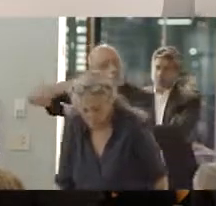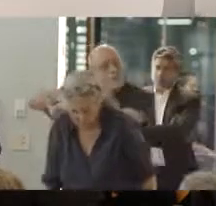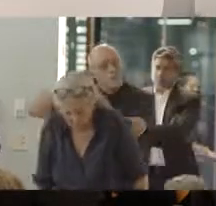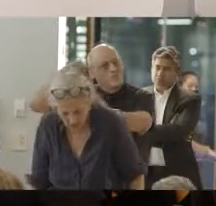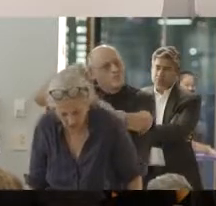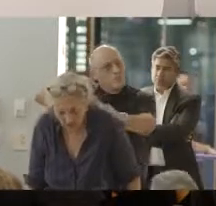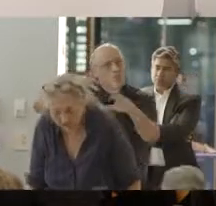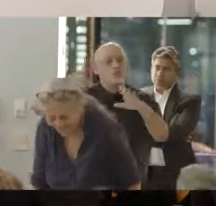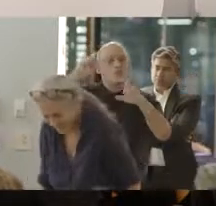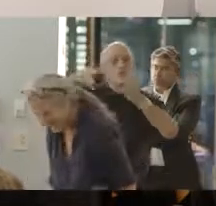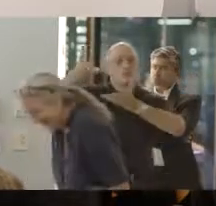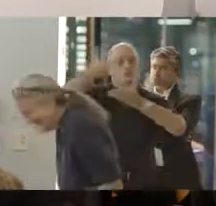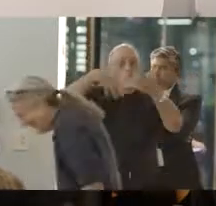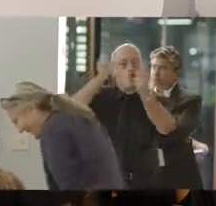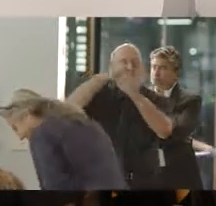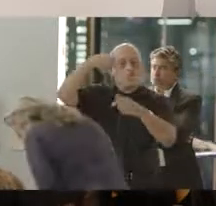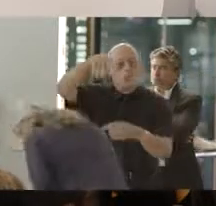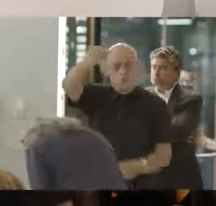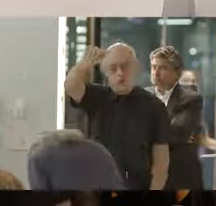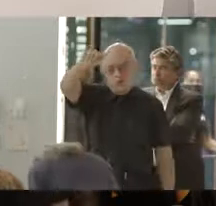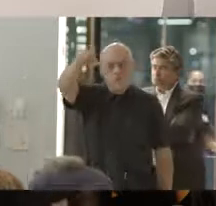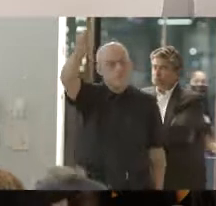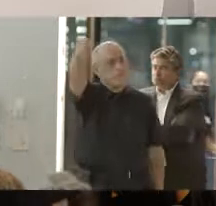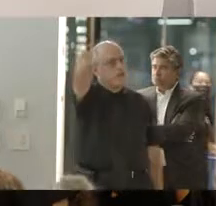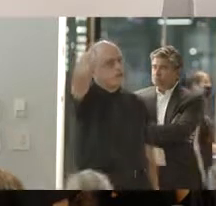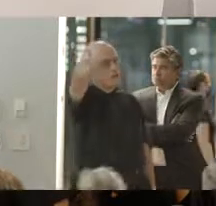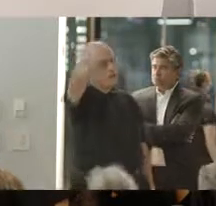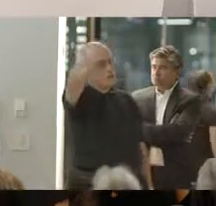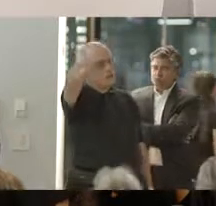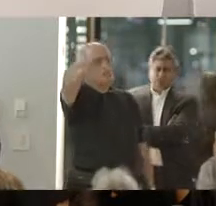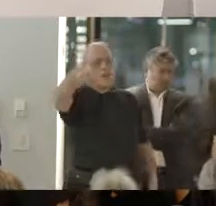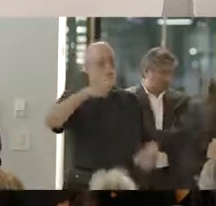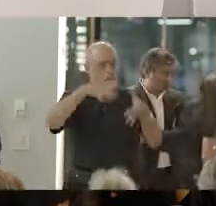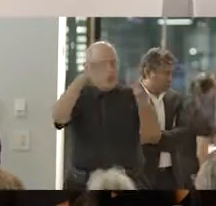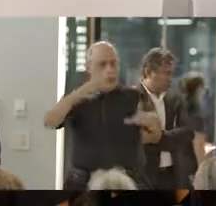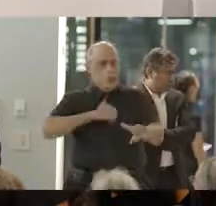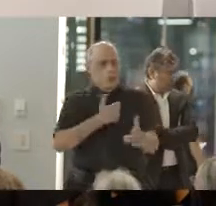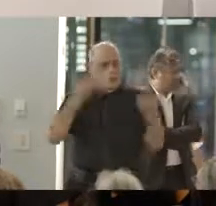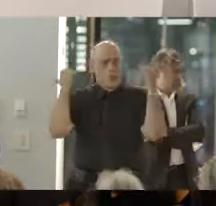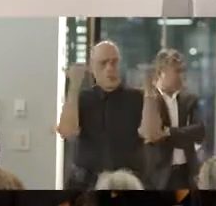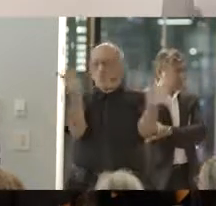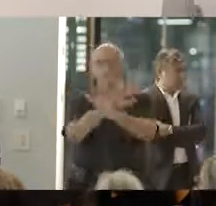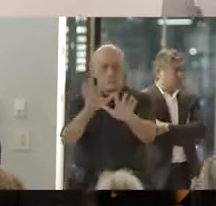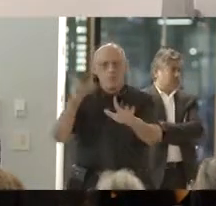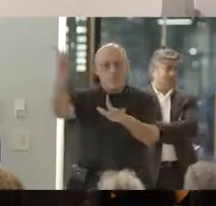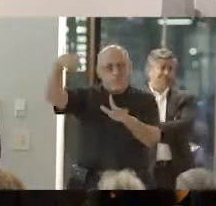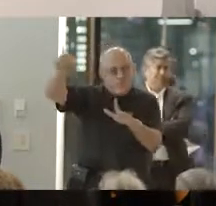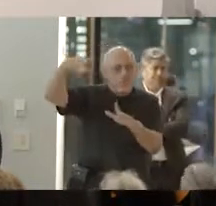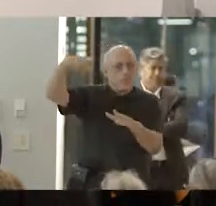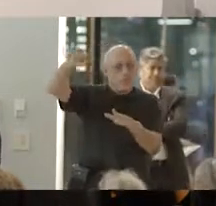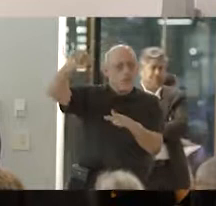we have to work with the Port Authority on this issue. We can't make a design decision without